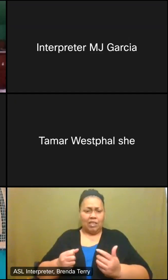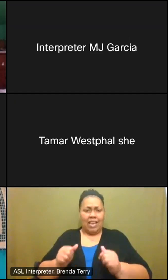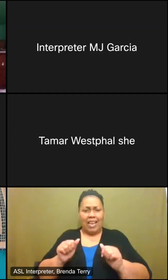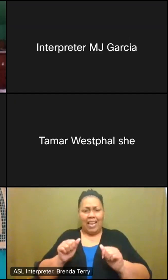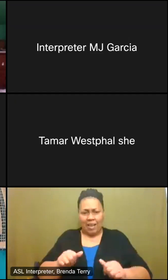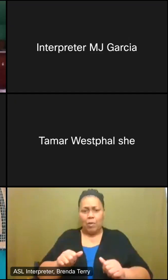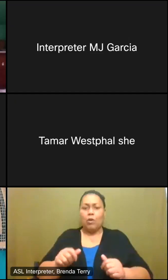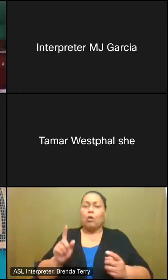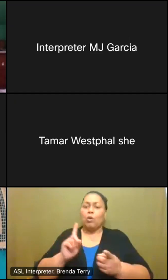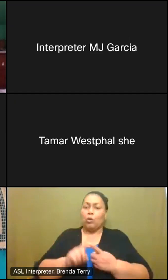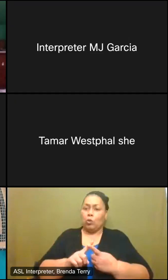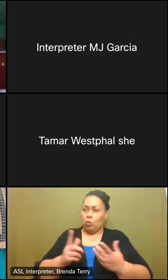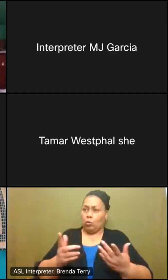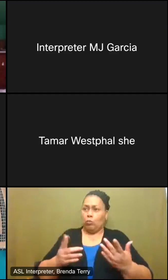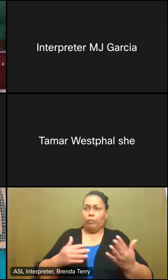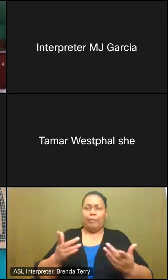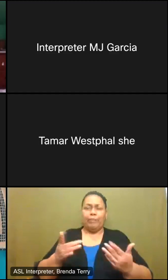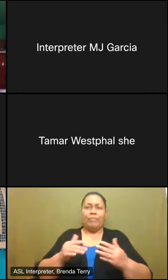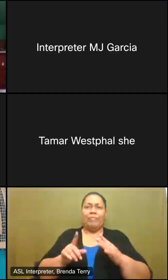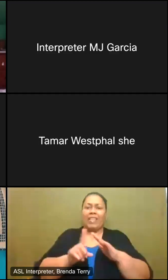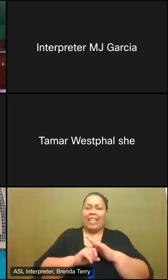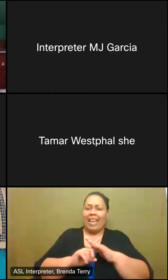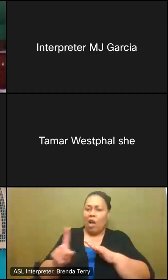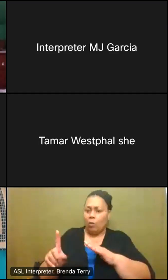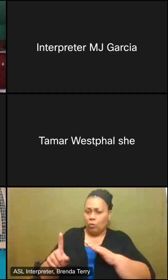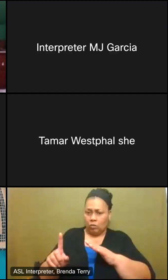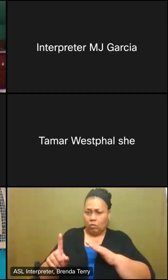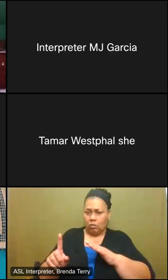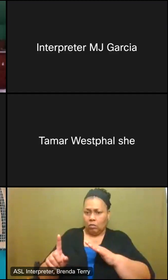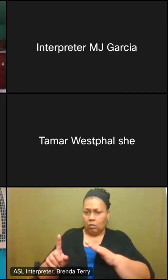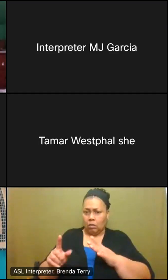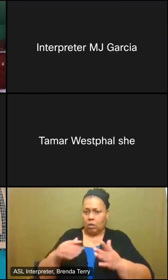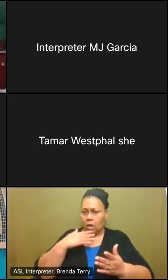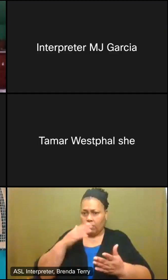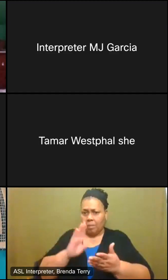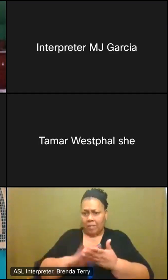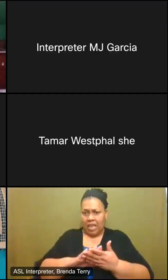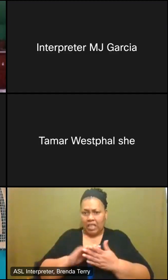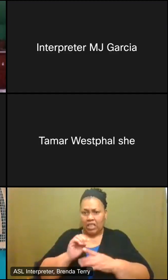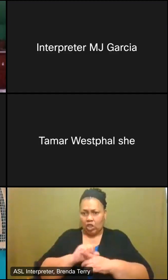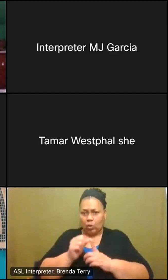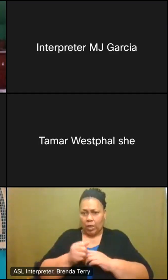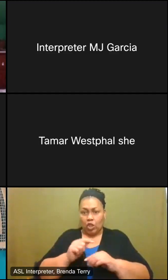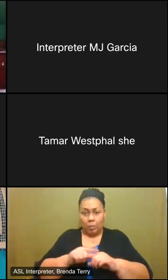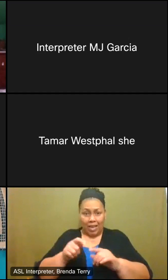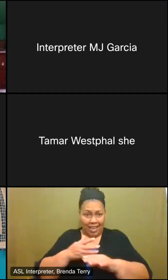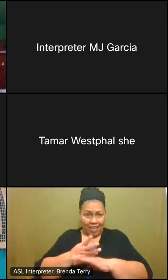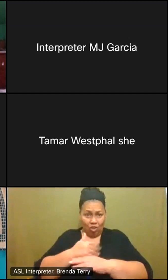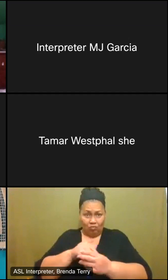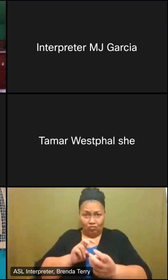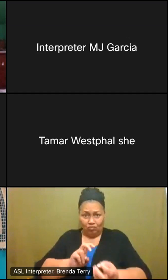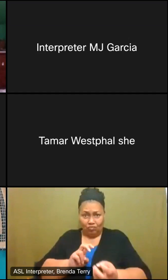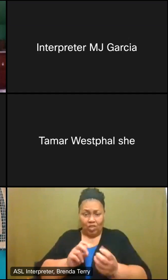able to get out of the bad situation. But after meeting with my case management,